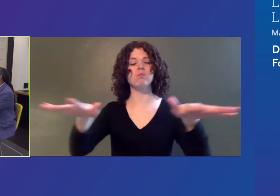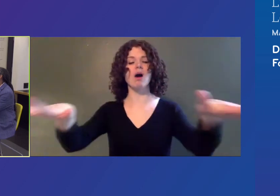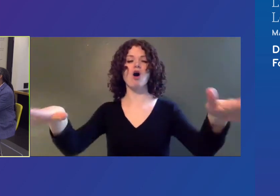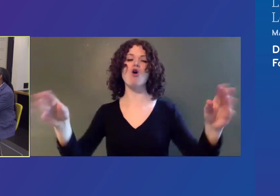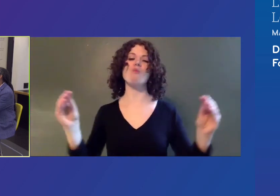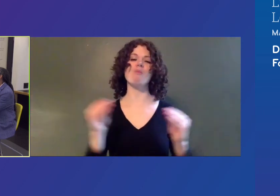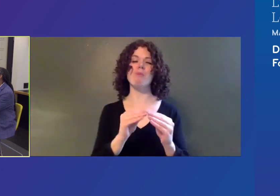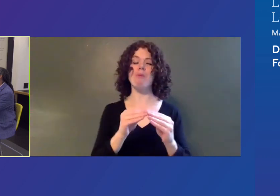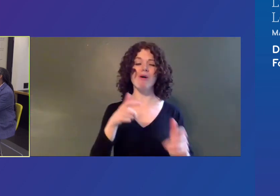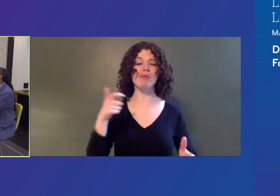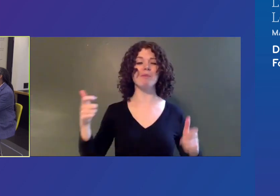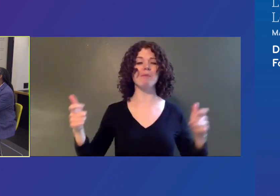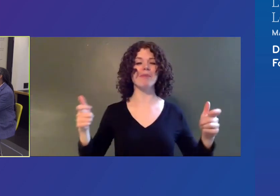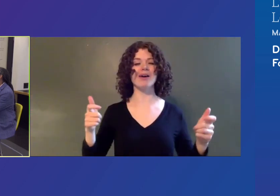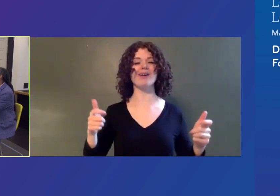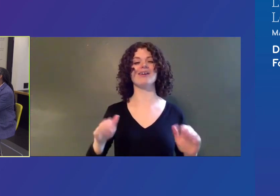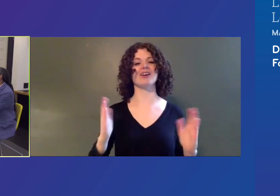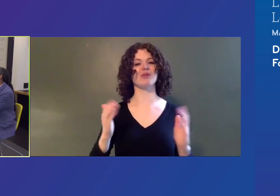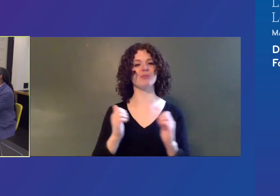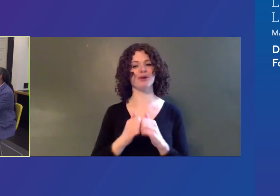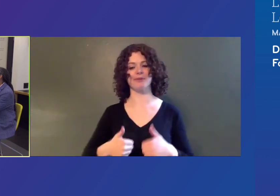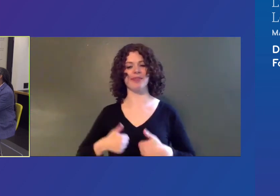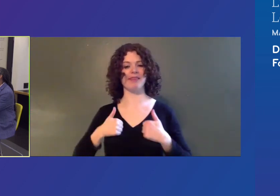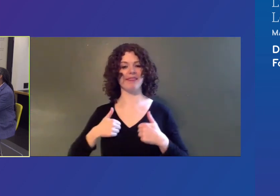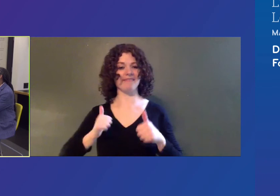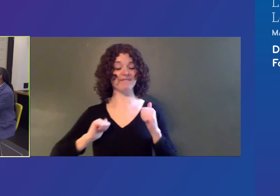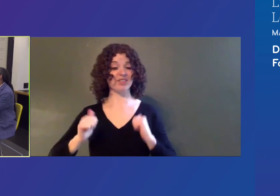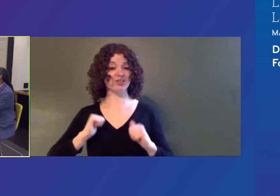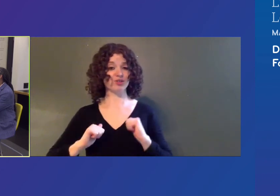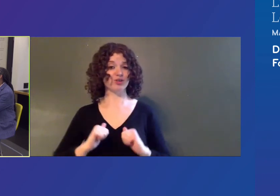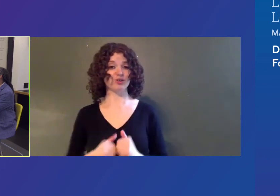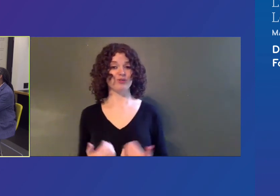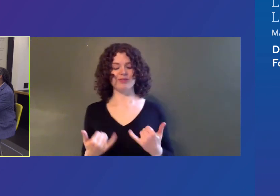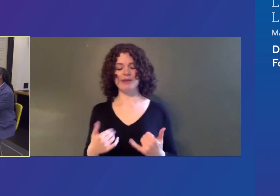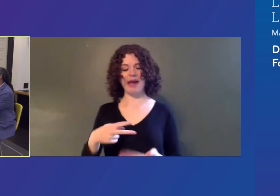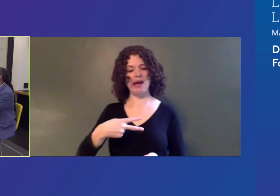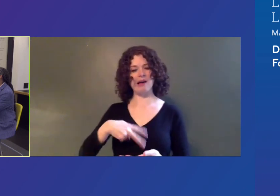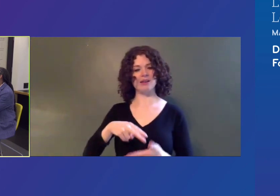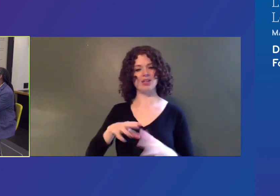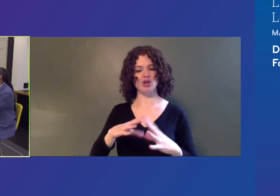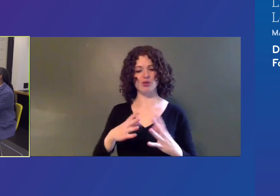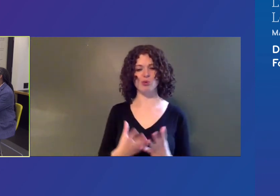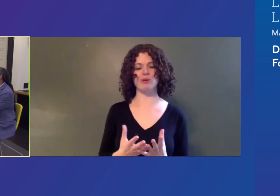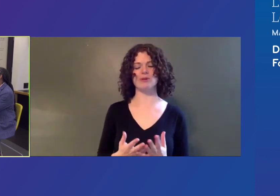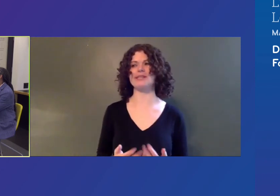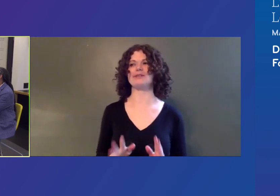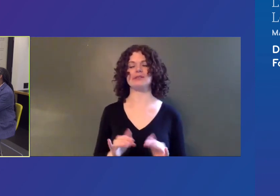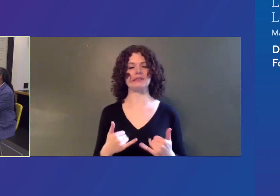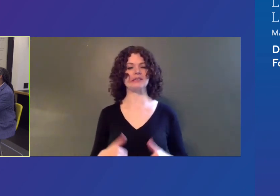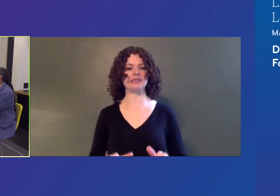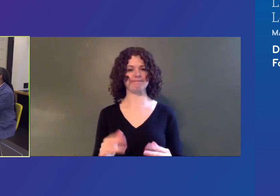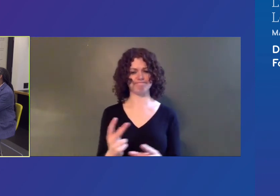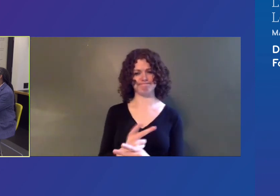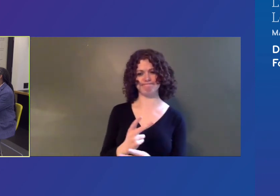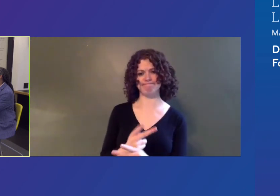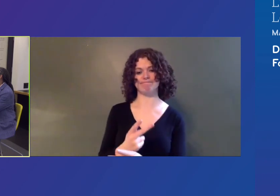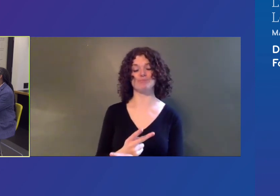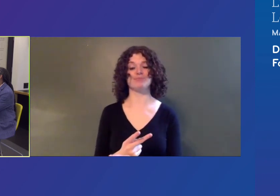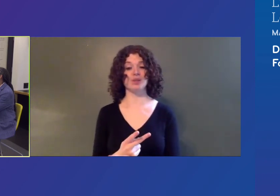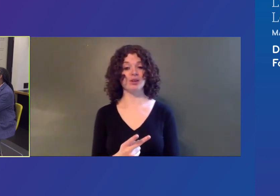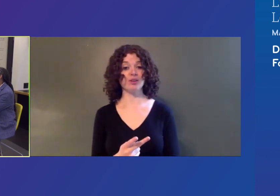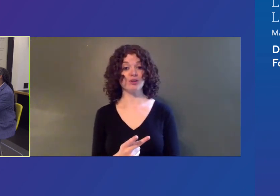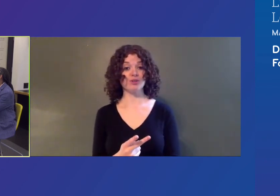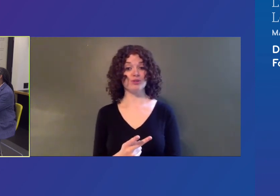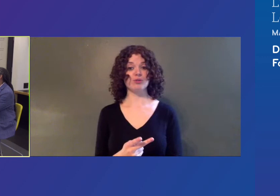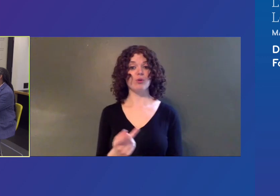that medium. And so I think the dance world is still interrogating what the potentials are, but make sure that I would say make sure you're in a department that's really